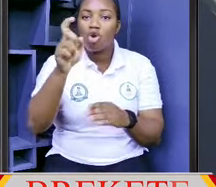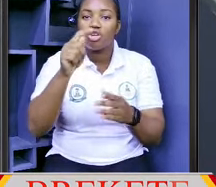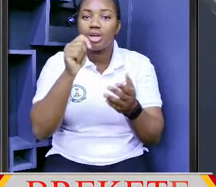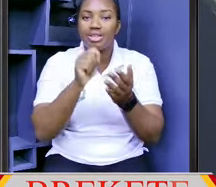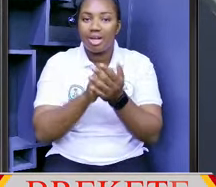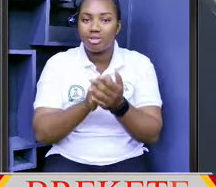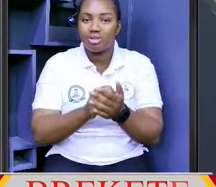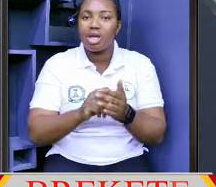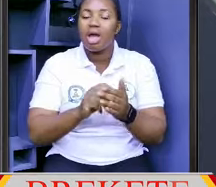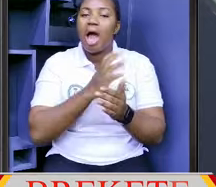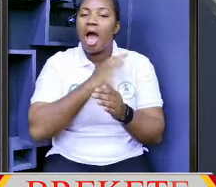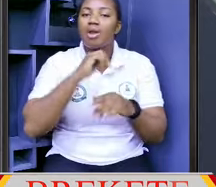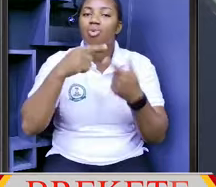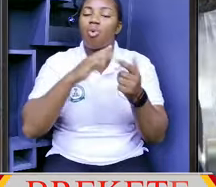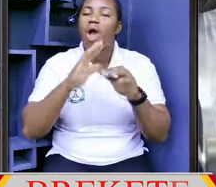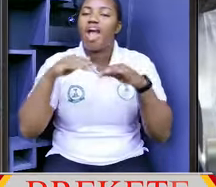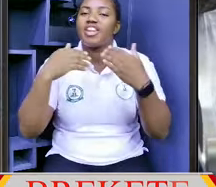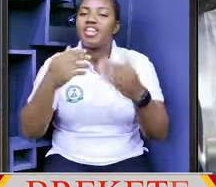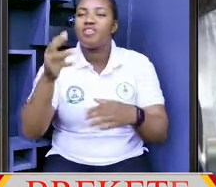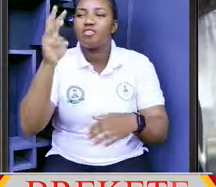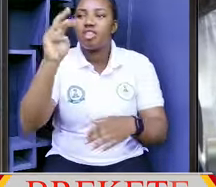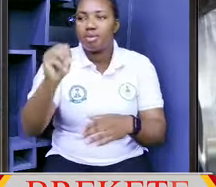now.